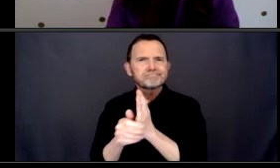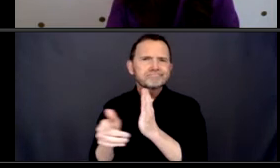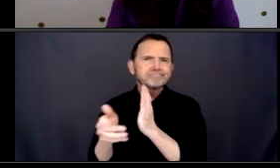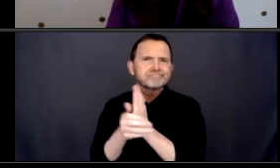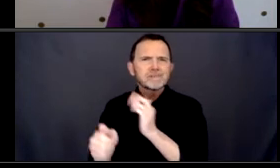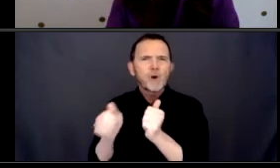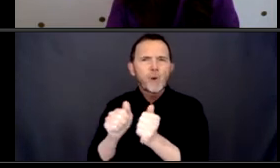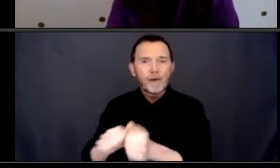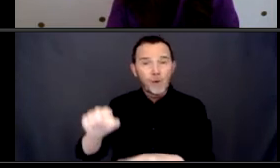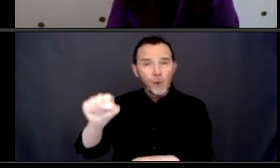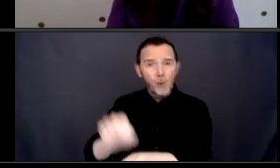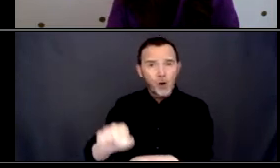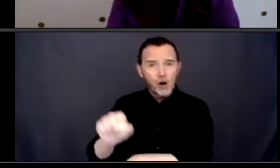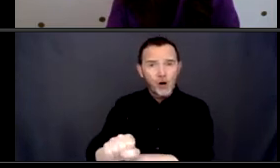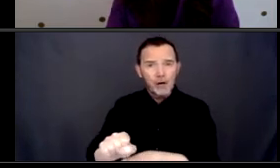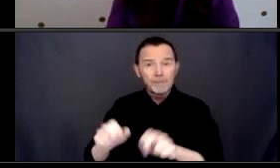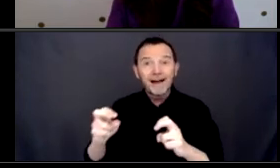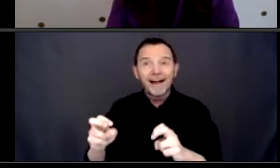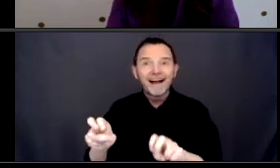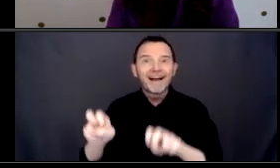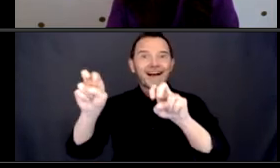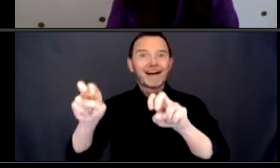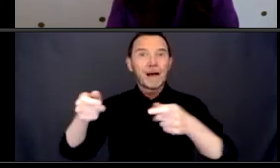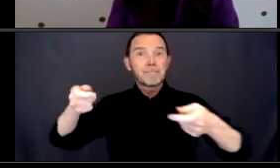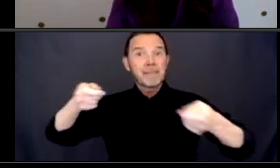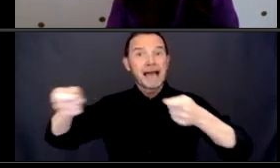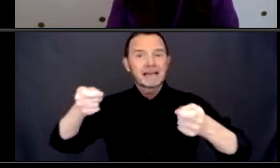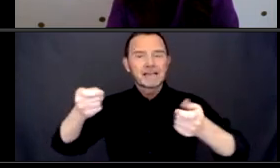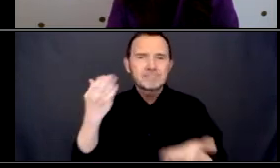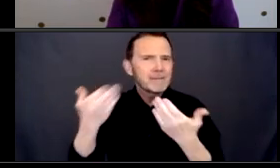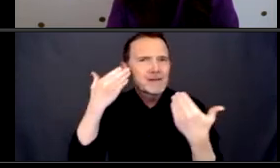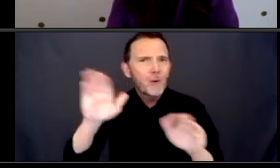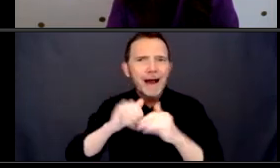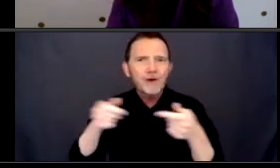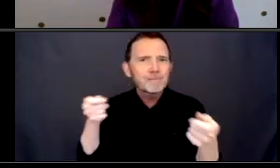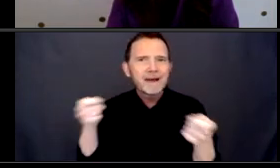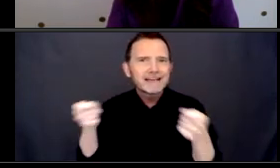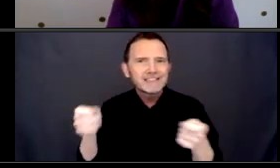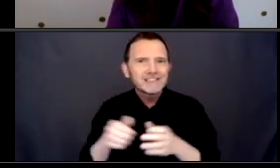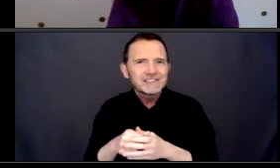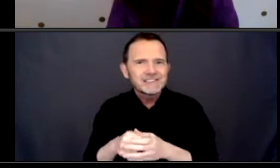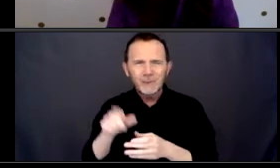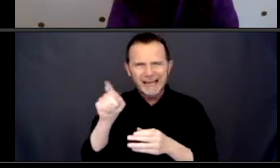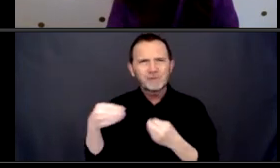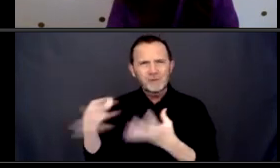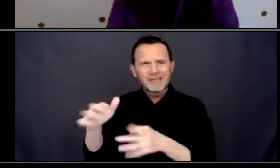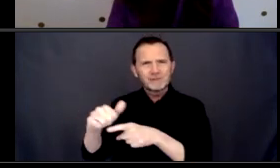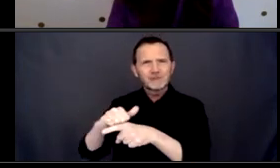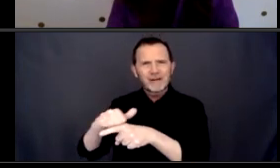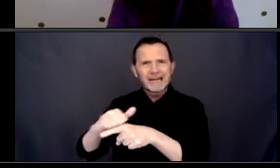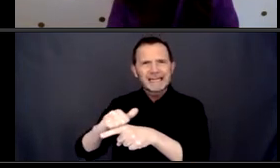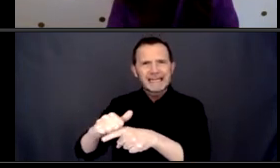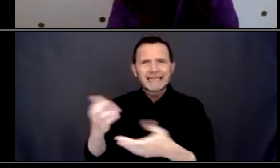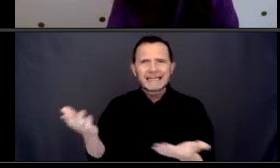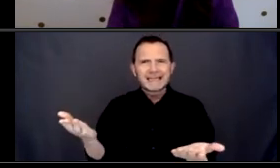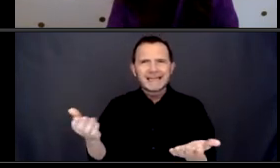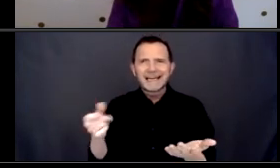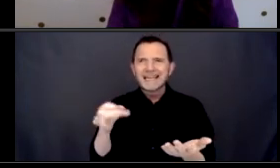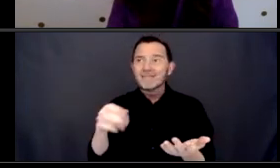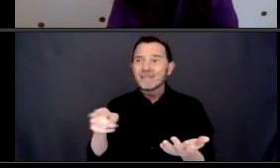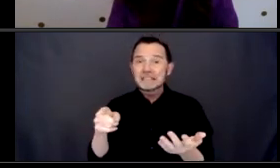we're not really doing a great job by putting someone in a position and not giving them management training. It's not fair to the people they manage, nor is it not fair to